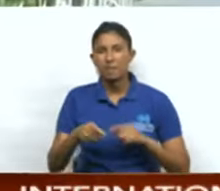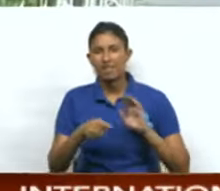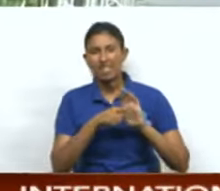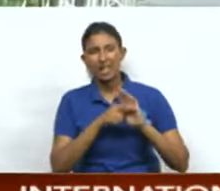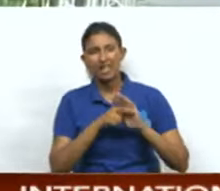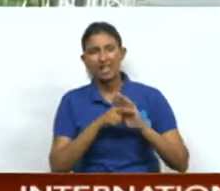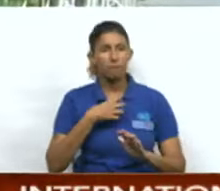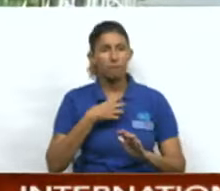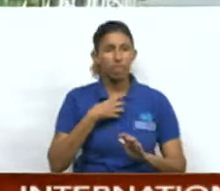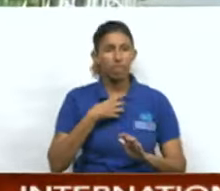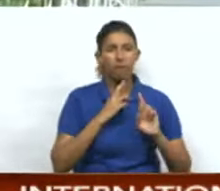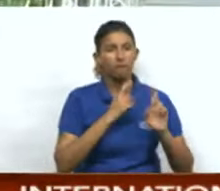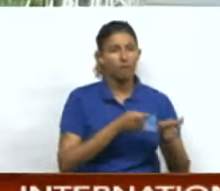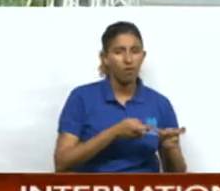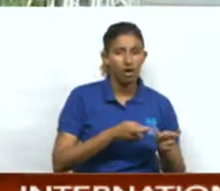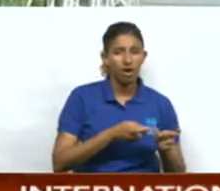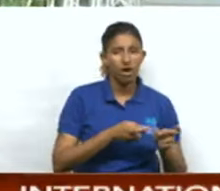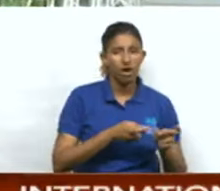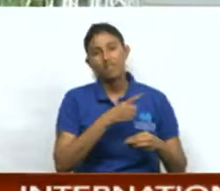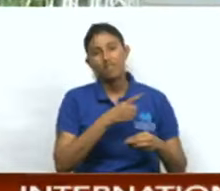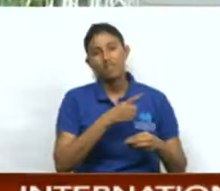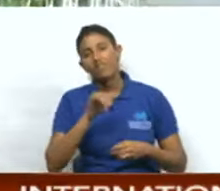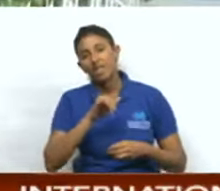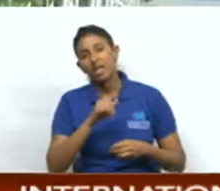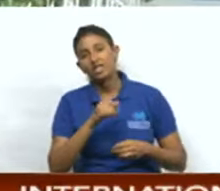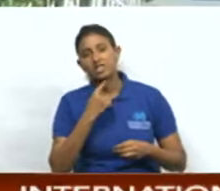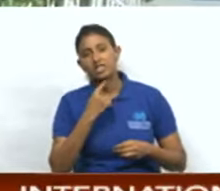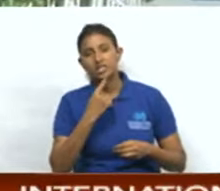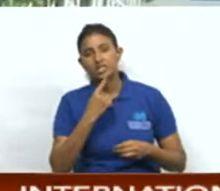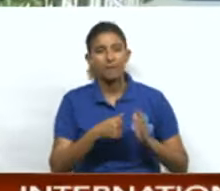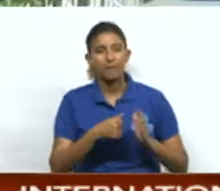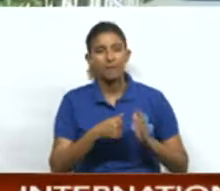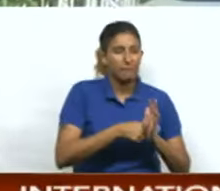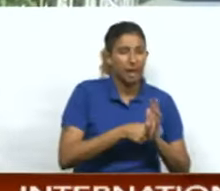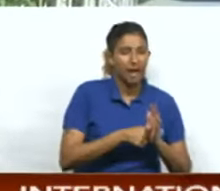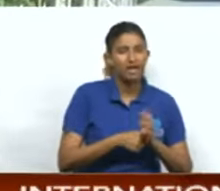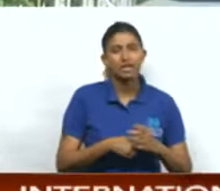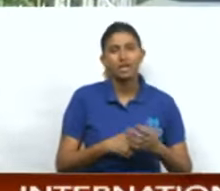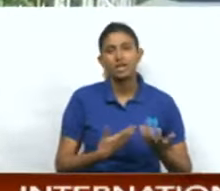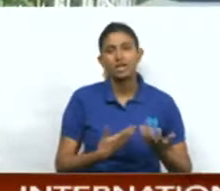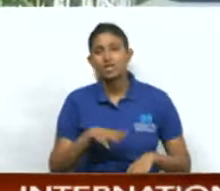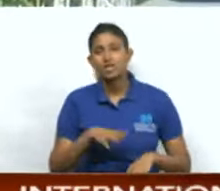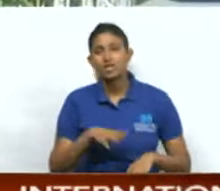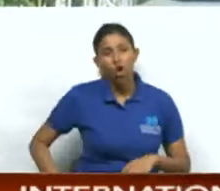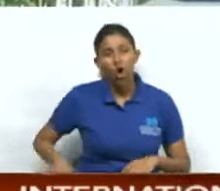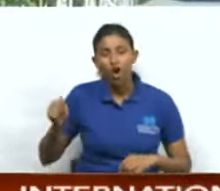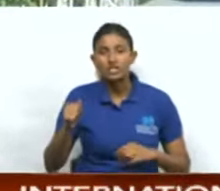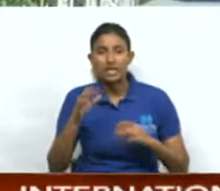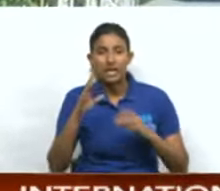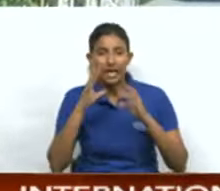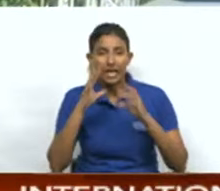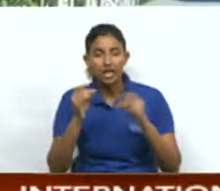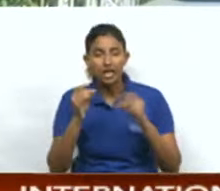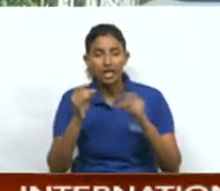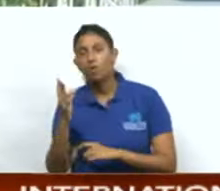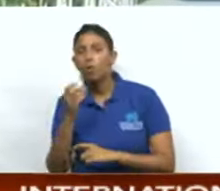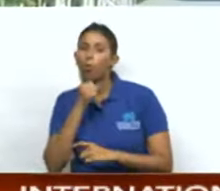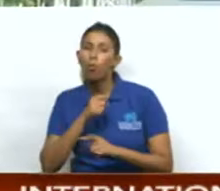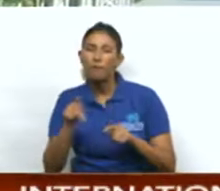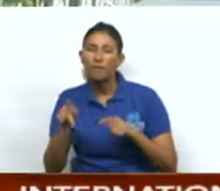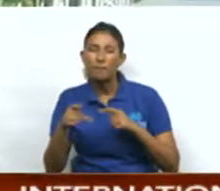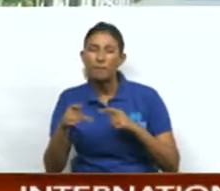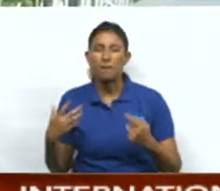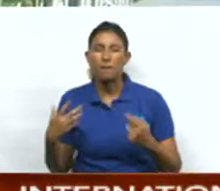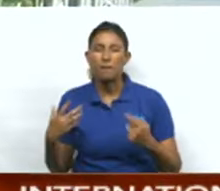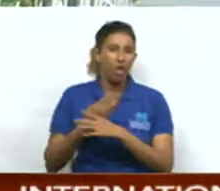on animals, the elderly. So we are looking at it down the road. We